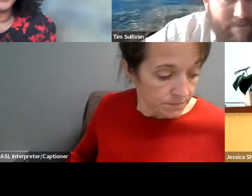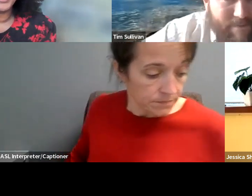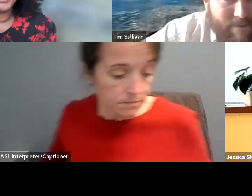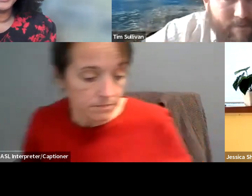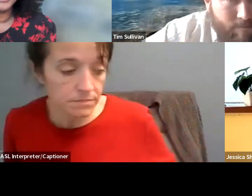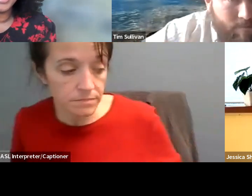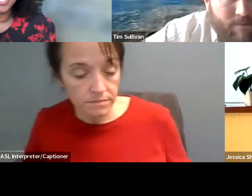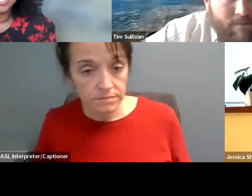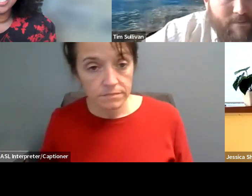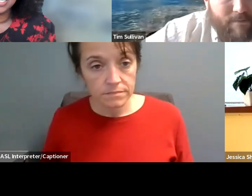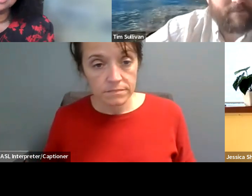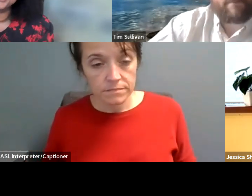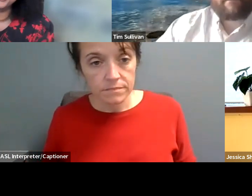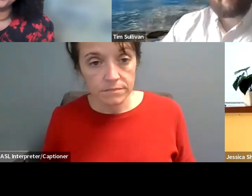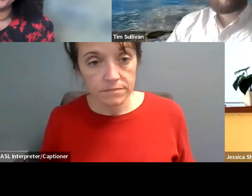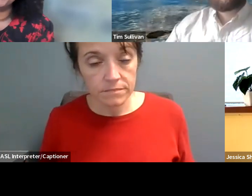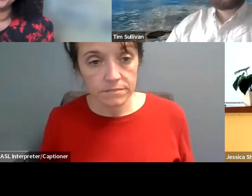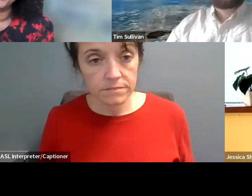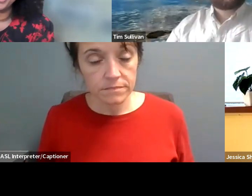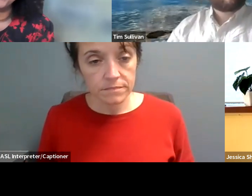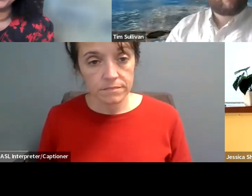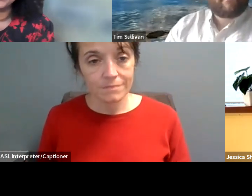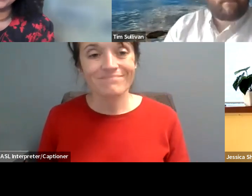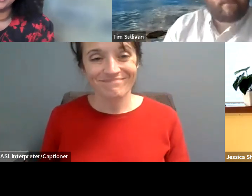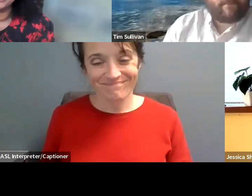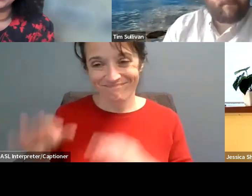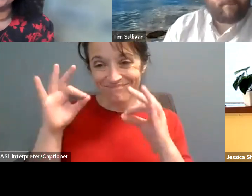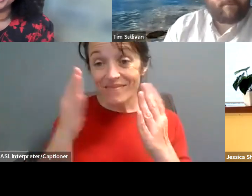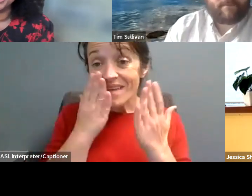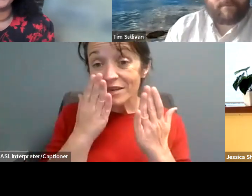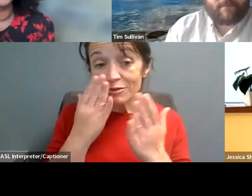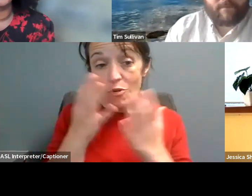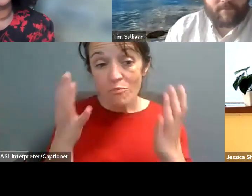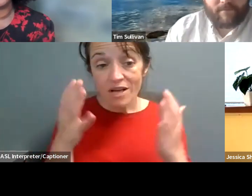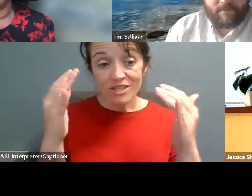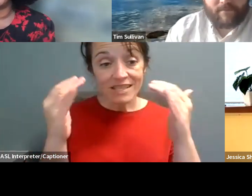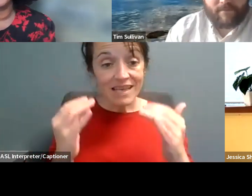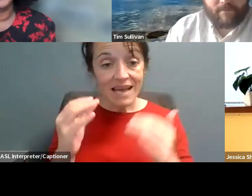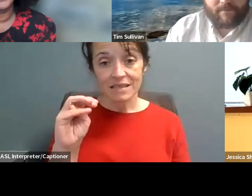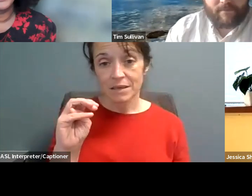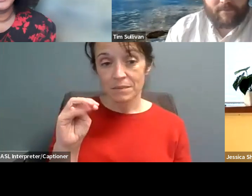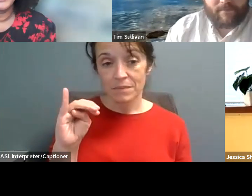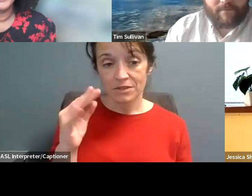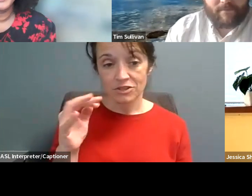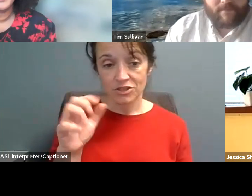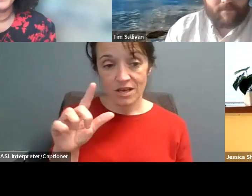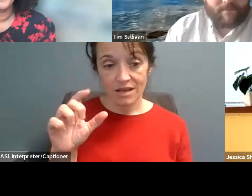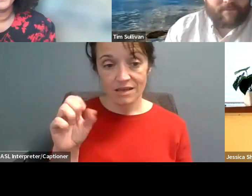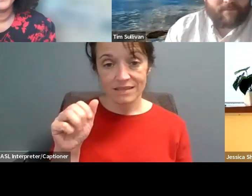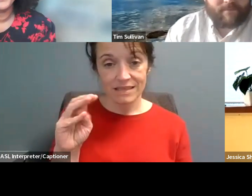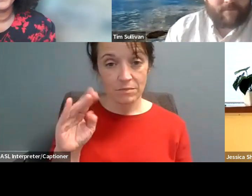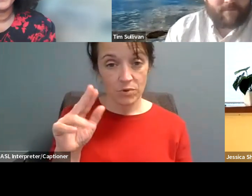right along. The next National Program Leader we have with us today is Michelle Samuel-Fu.